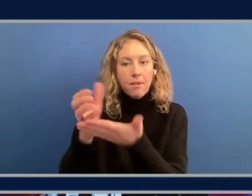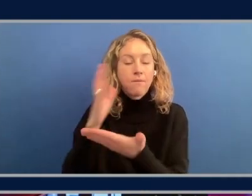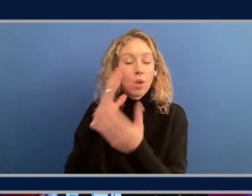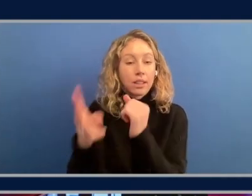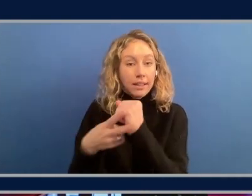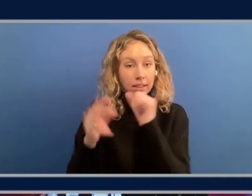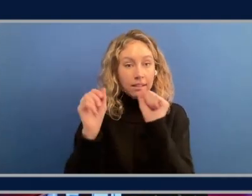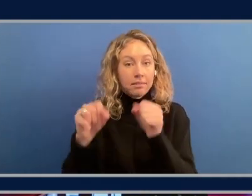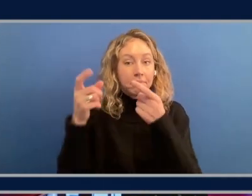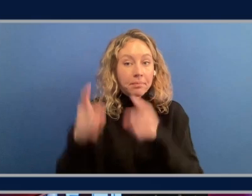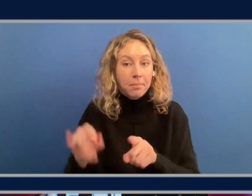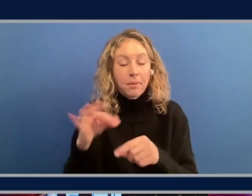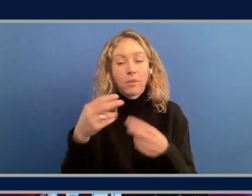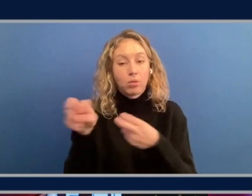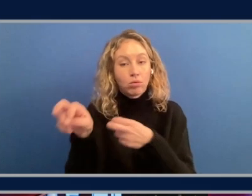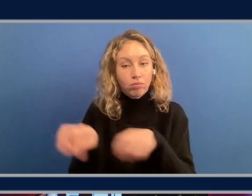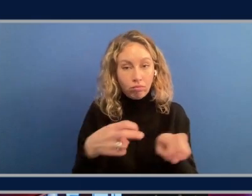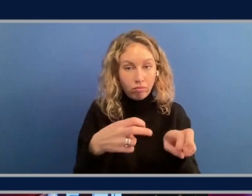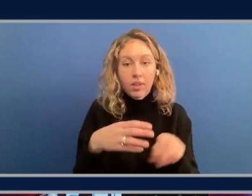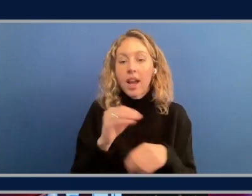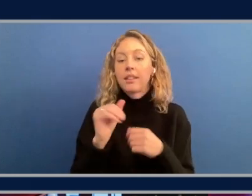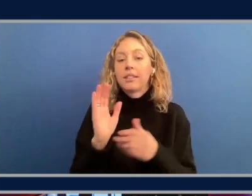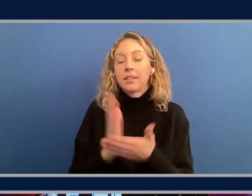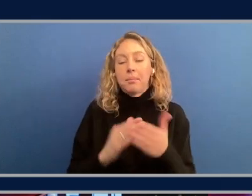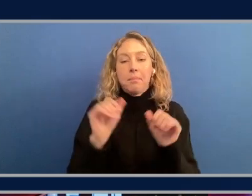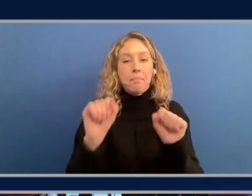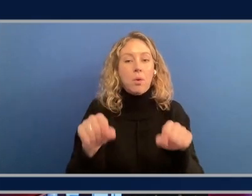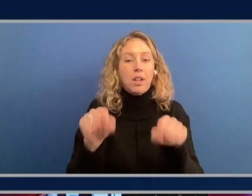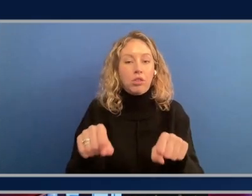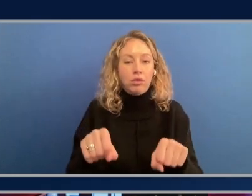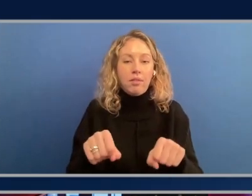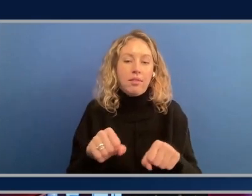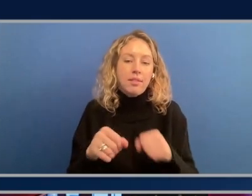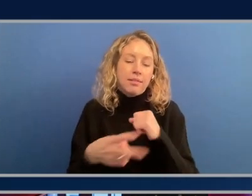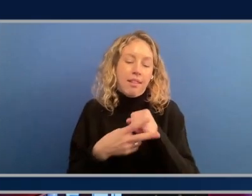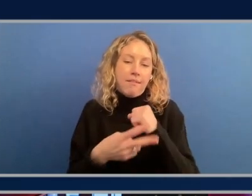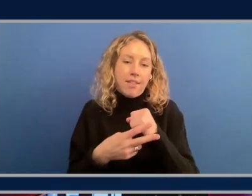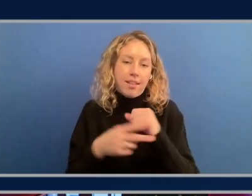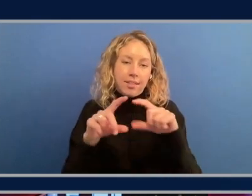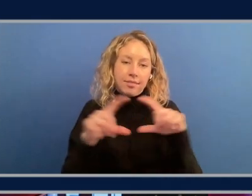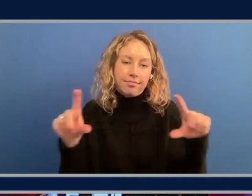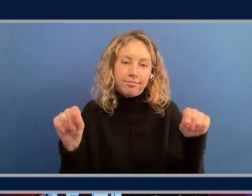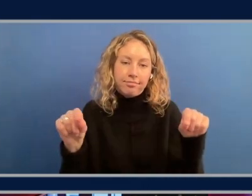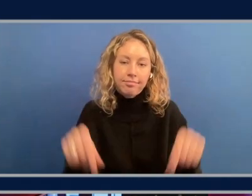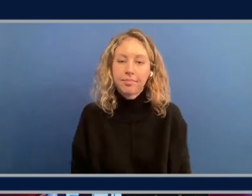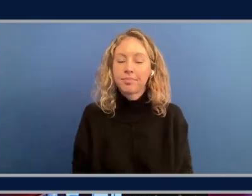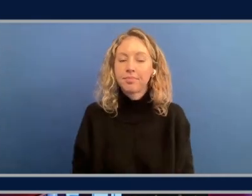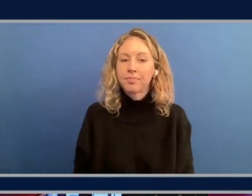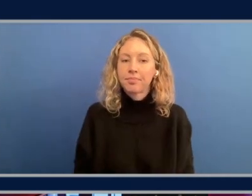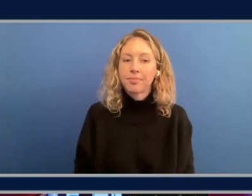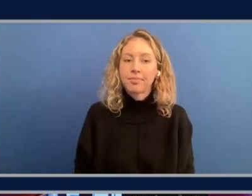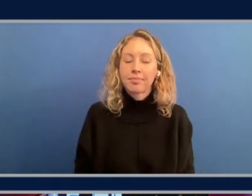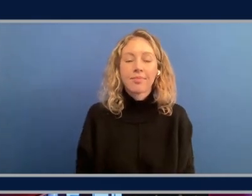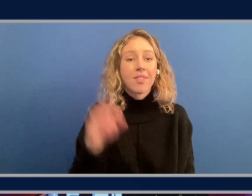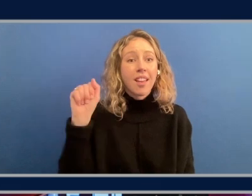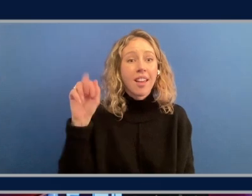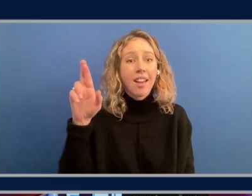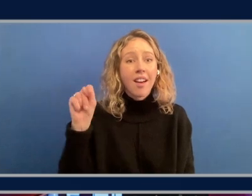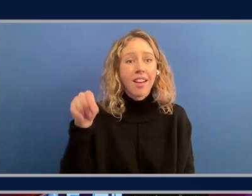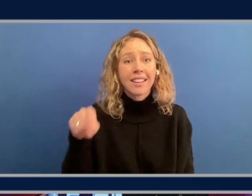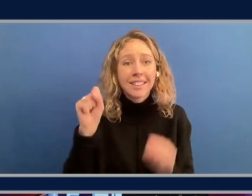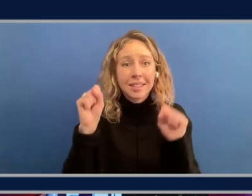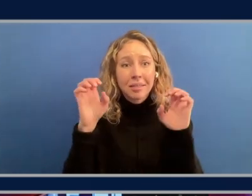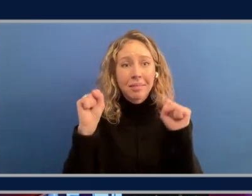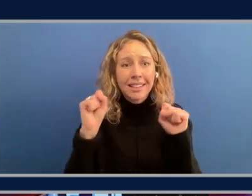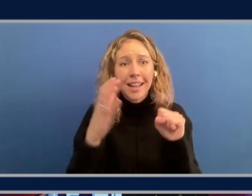achieved and the potential percentage of savings. So Amazing. This is amazing, and I just want to thank the two of you for